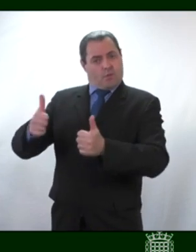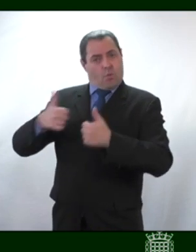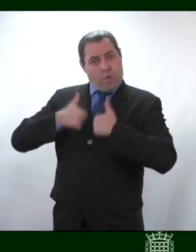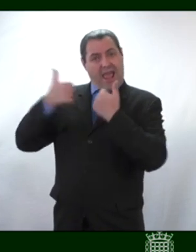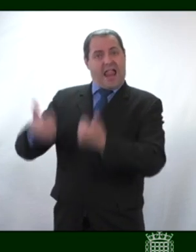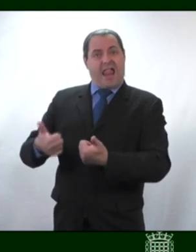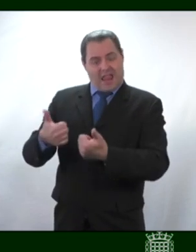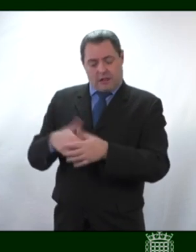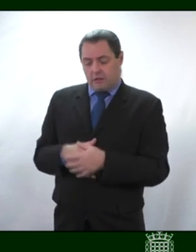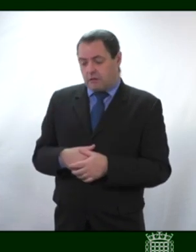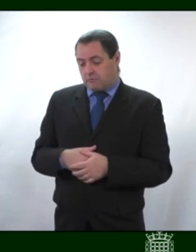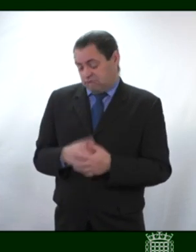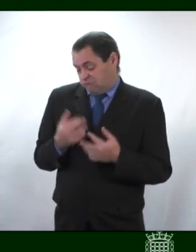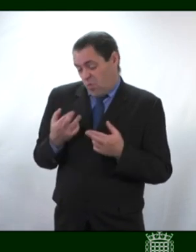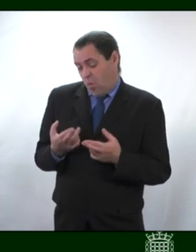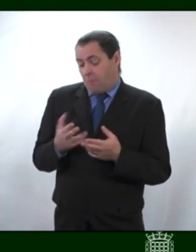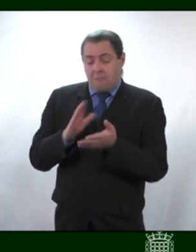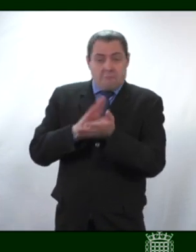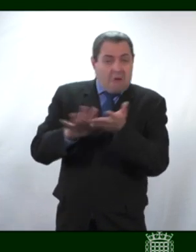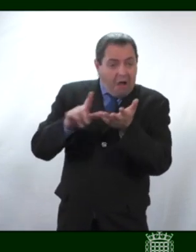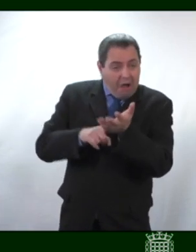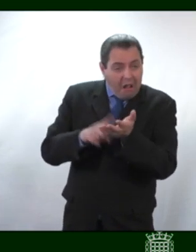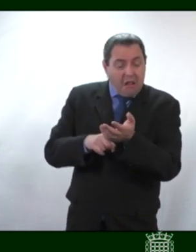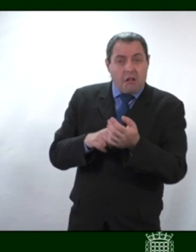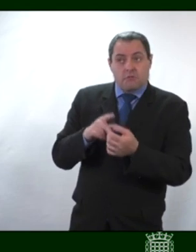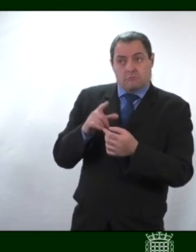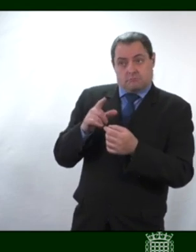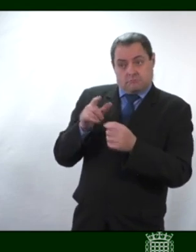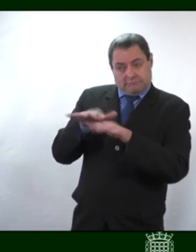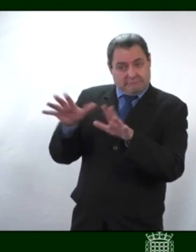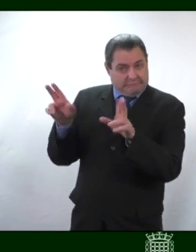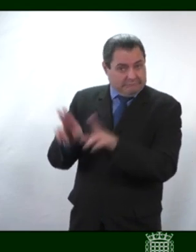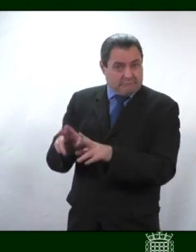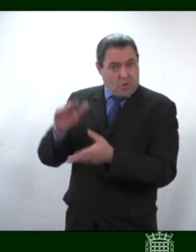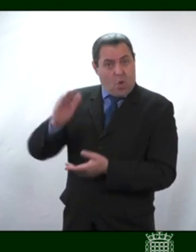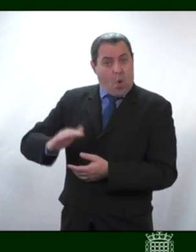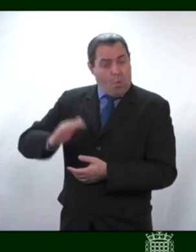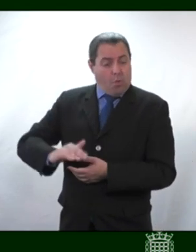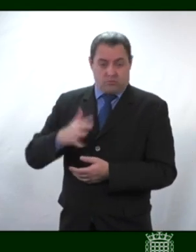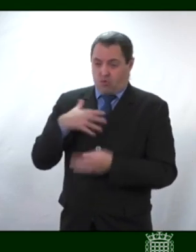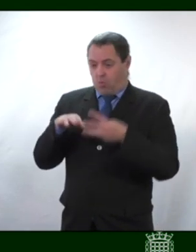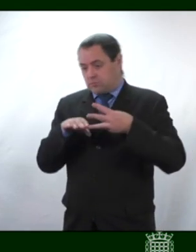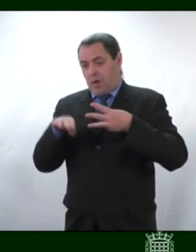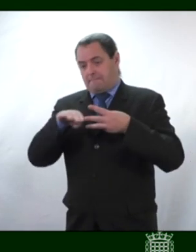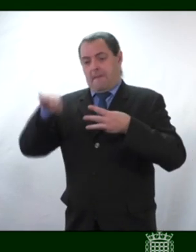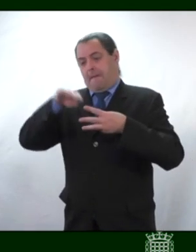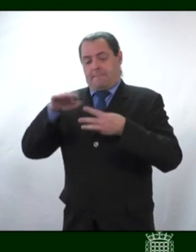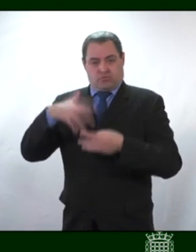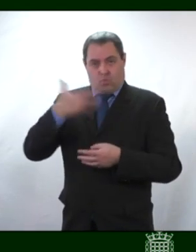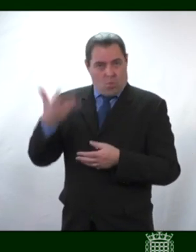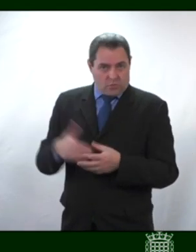that I hope that in Hull cases stay relatively low and we don't have to go